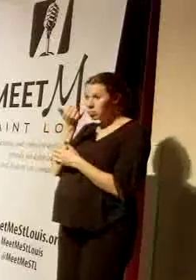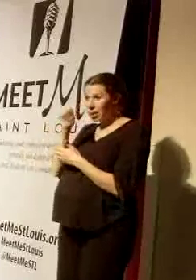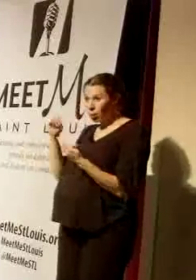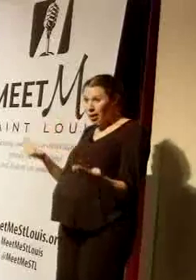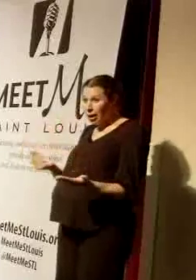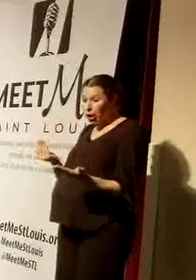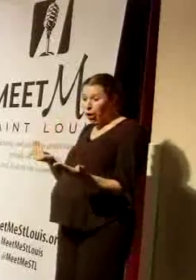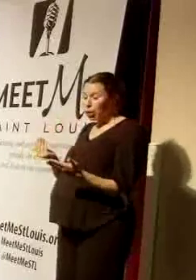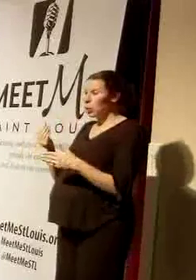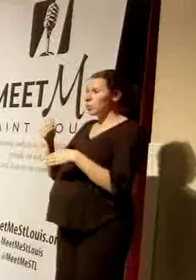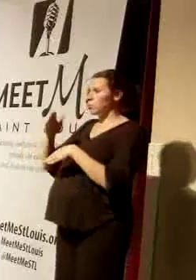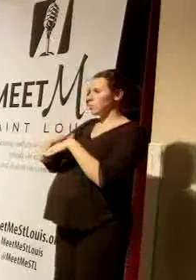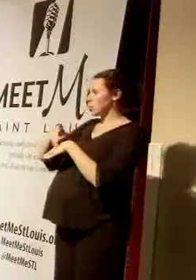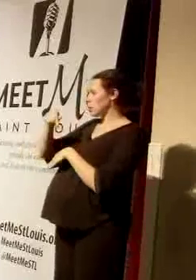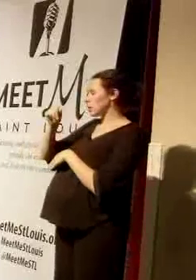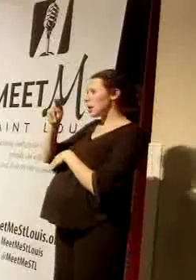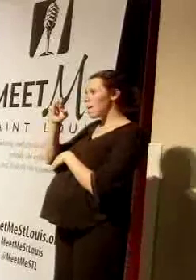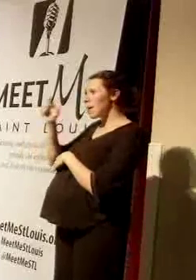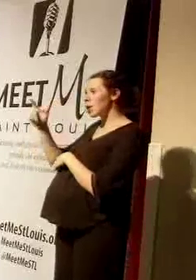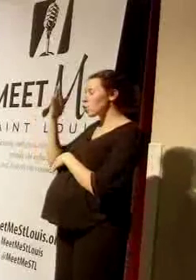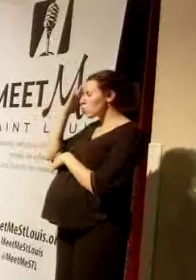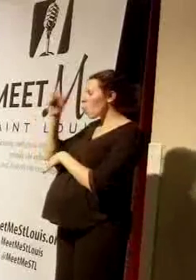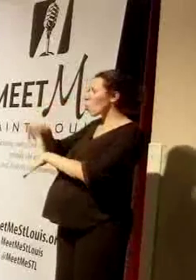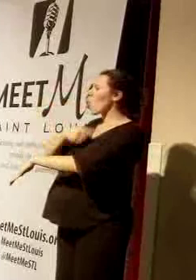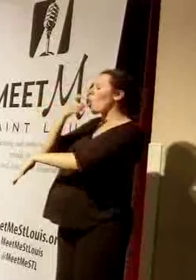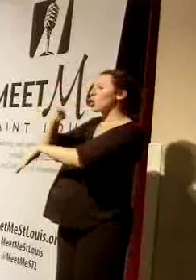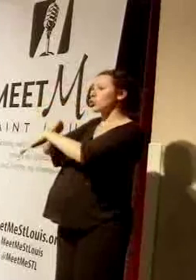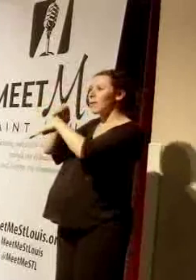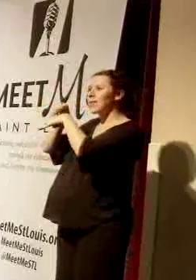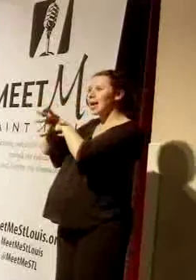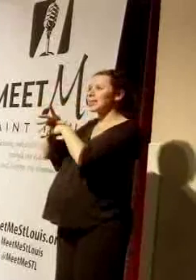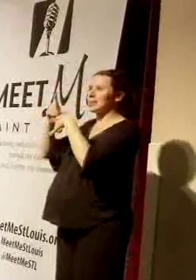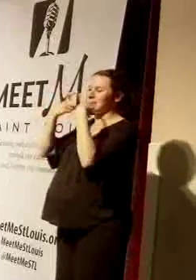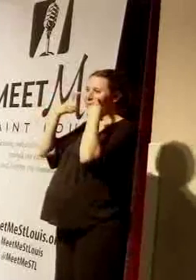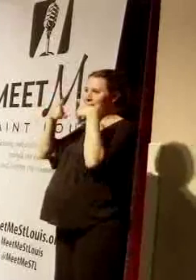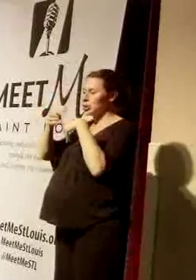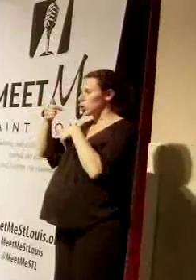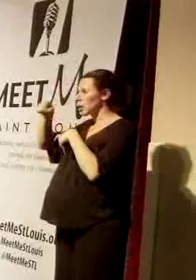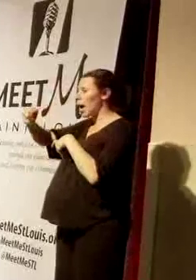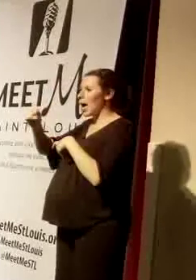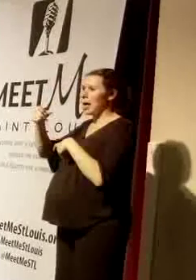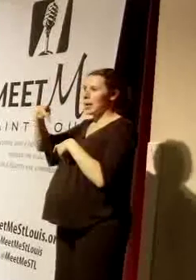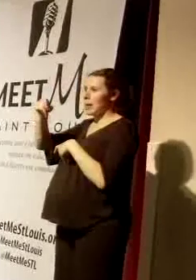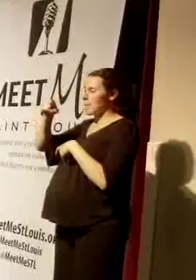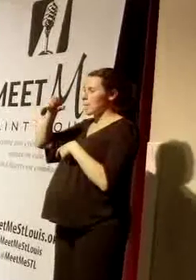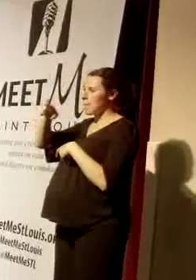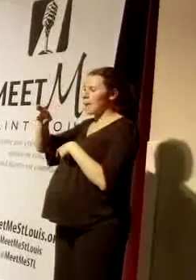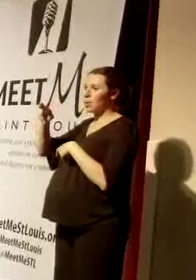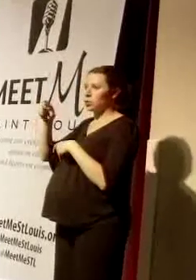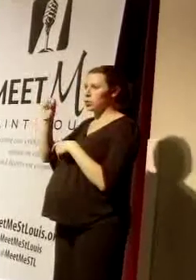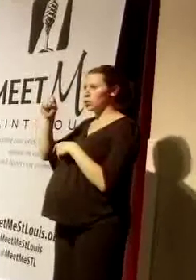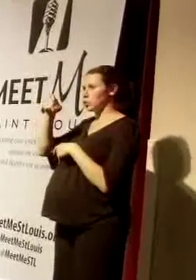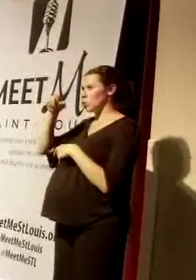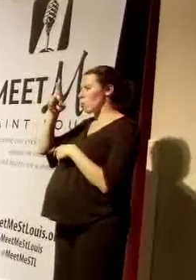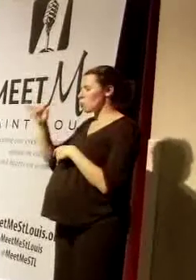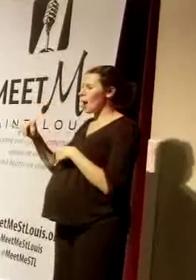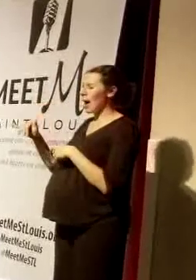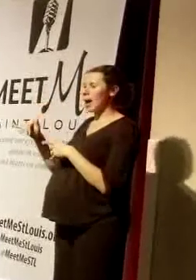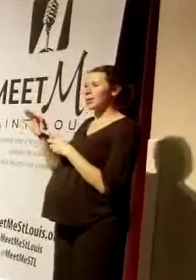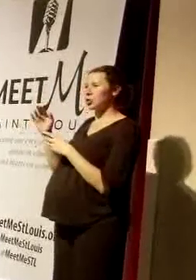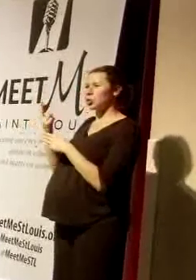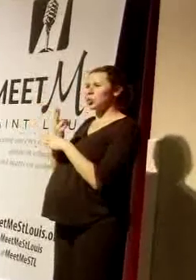room or on the panel knows the long-term effects of the tear gas or the pepper spray or whatever it is that they're using against the